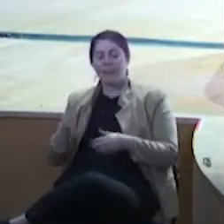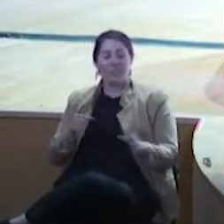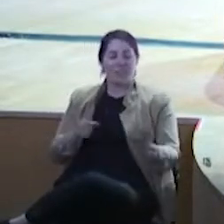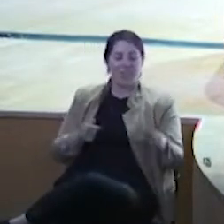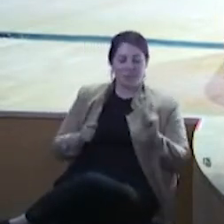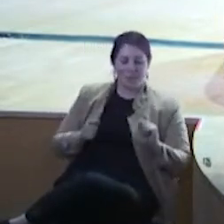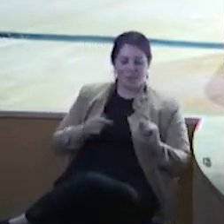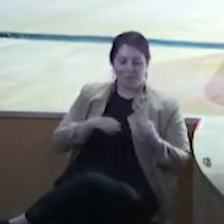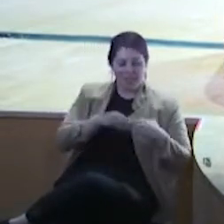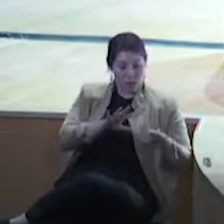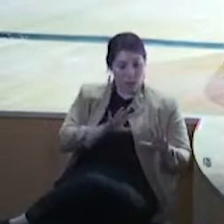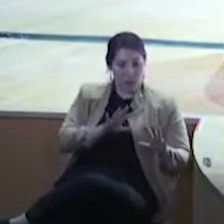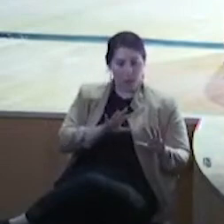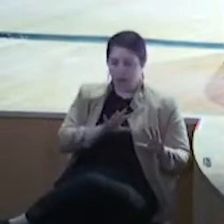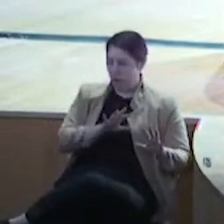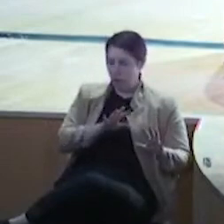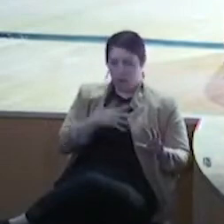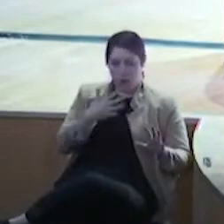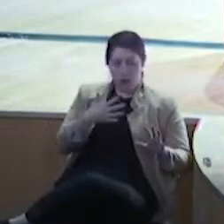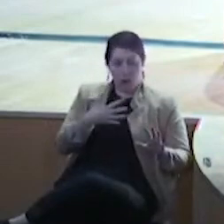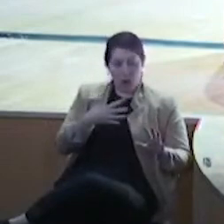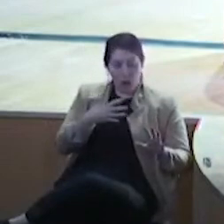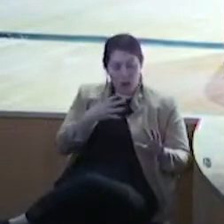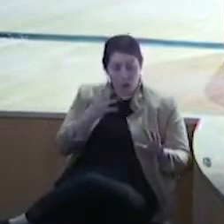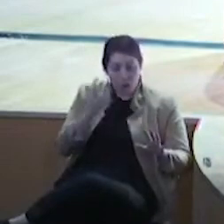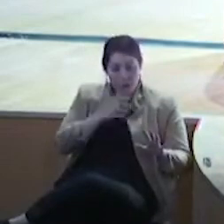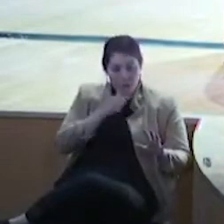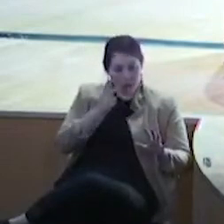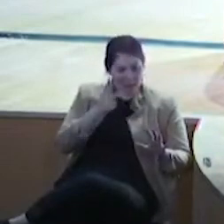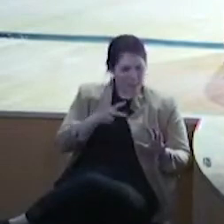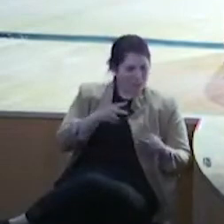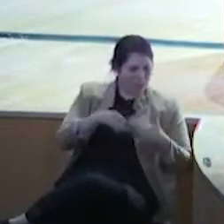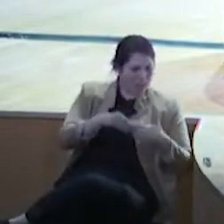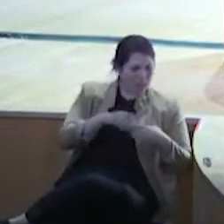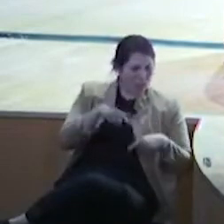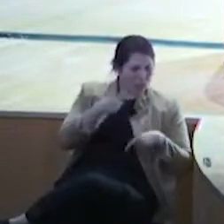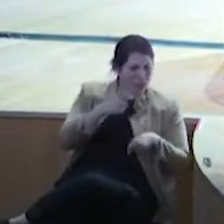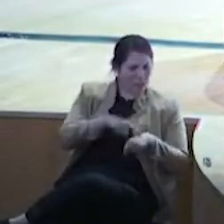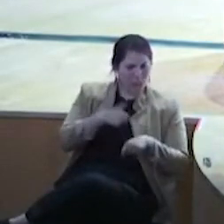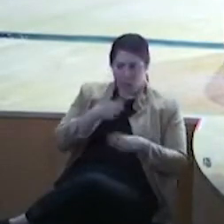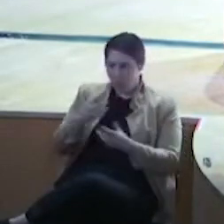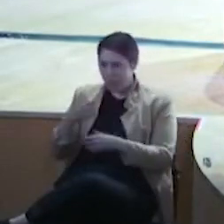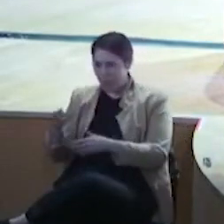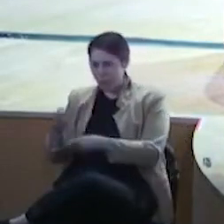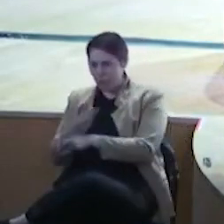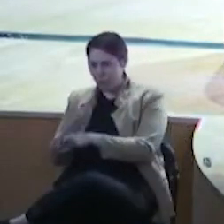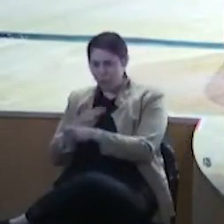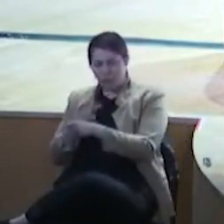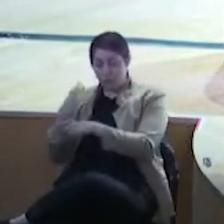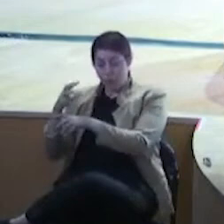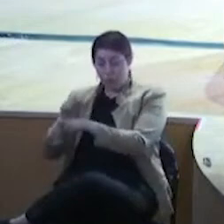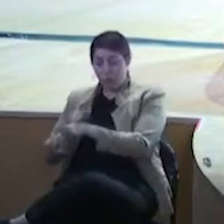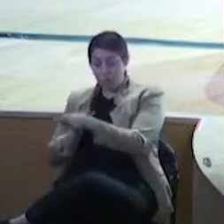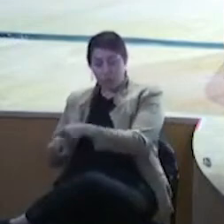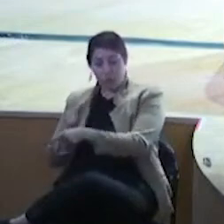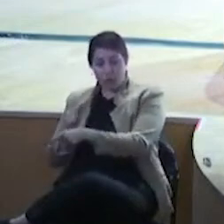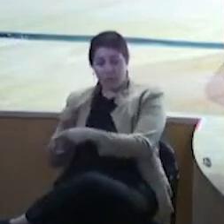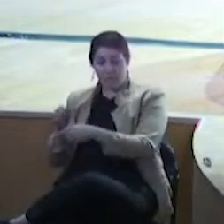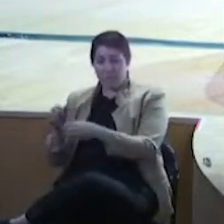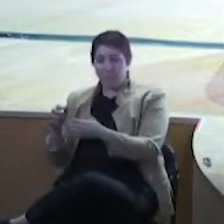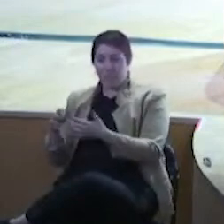And I said, wow, I haven't seen a plastic bag in a long time. We've gone back to paper, and we've